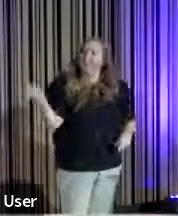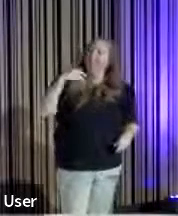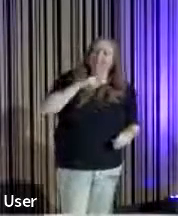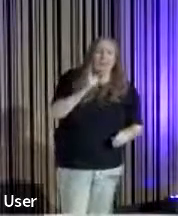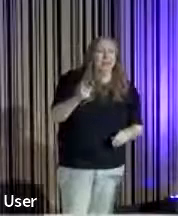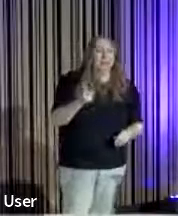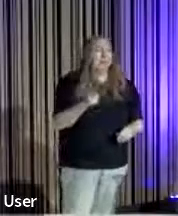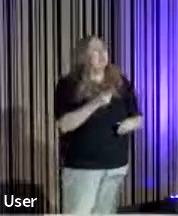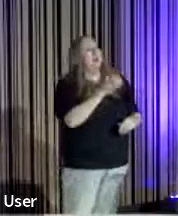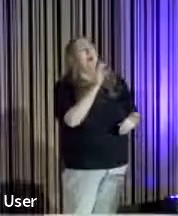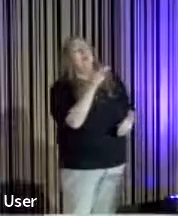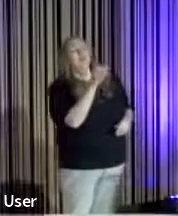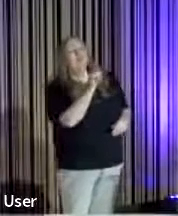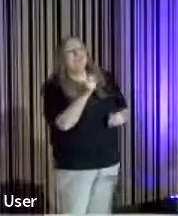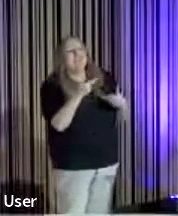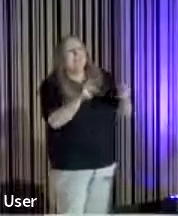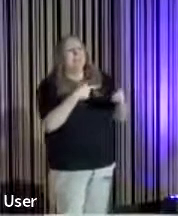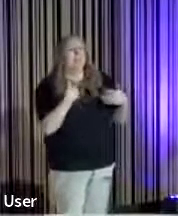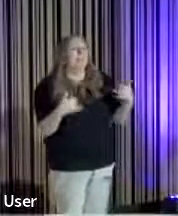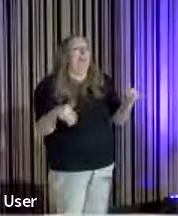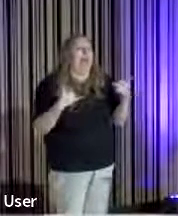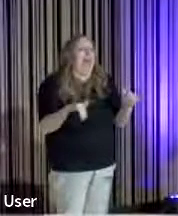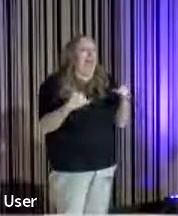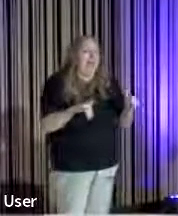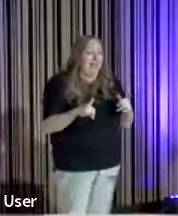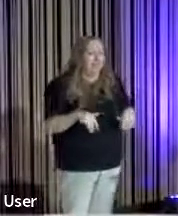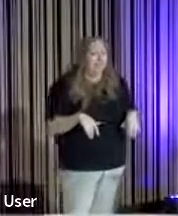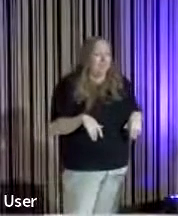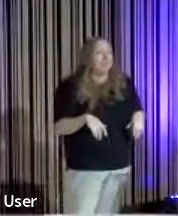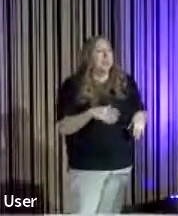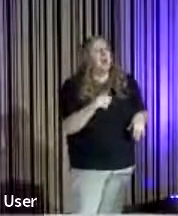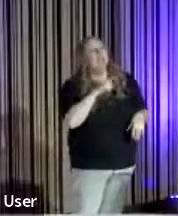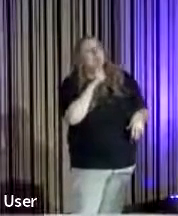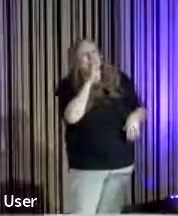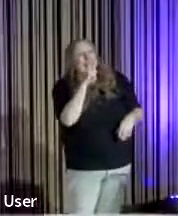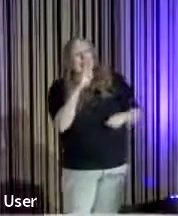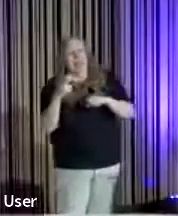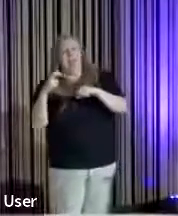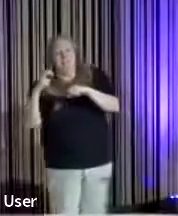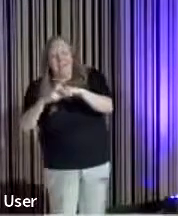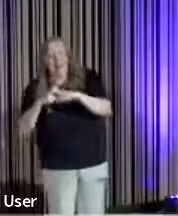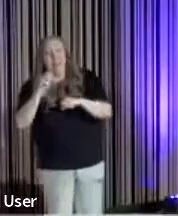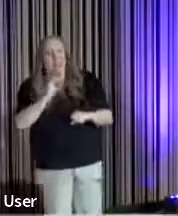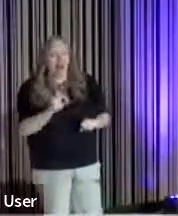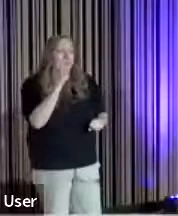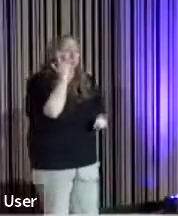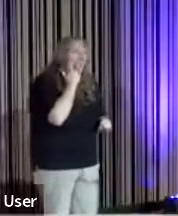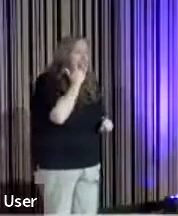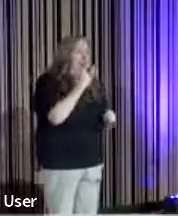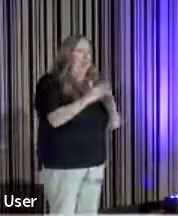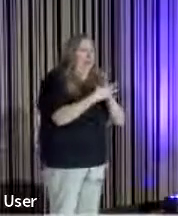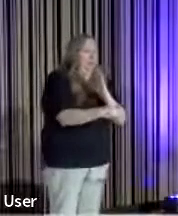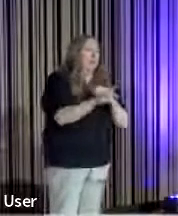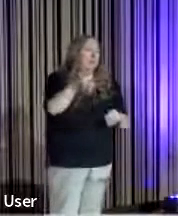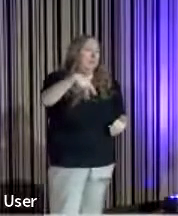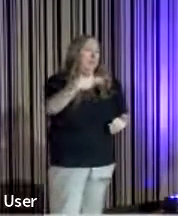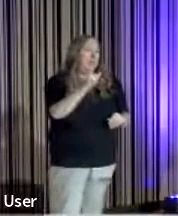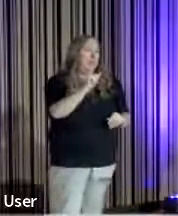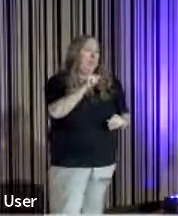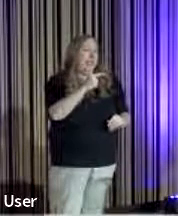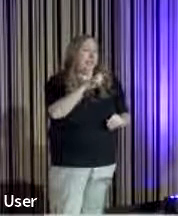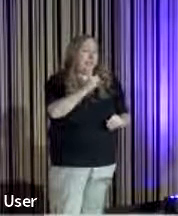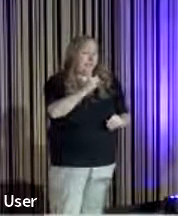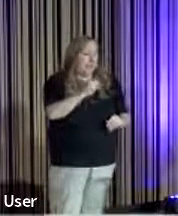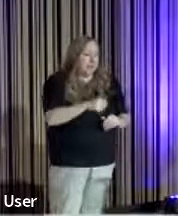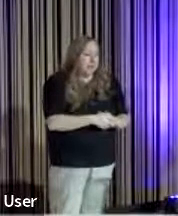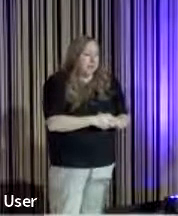virus stories, and I'm really a virus of bacteria expert, so phages, and this is the world that they see. That's a T4